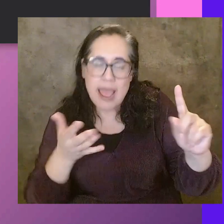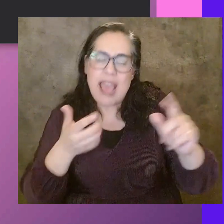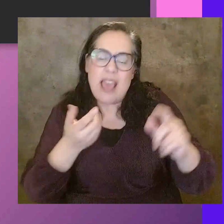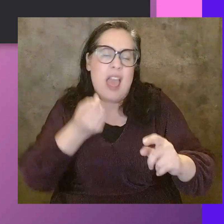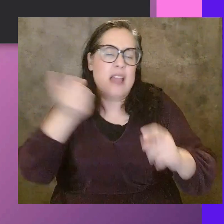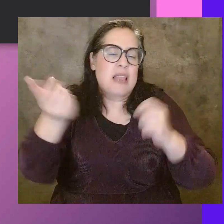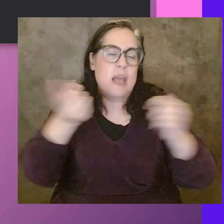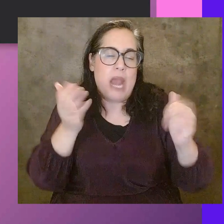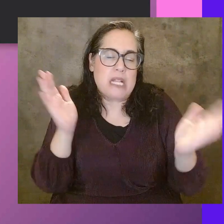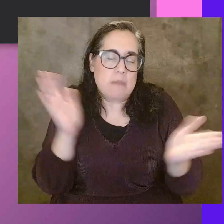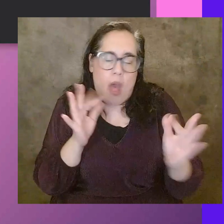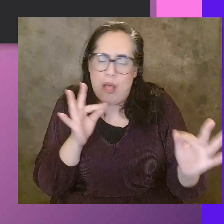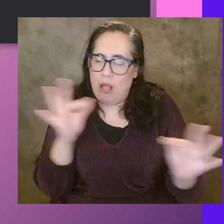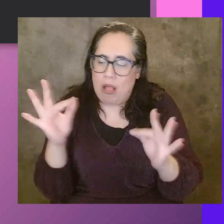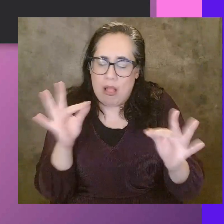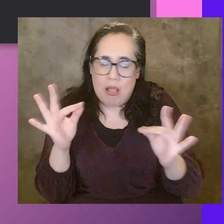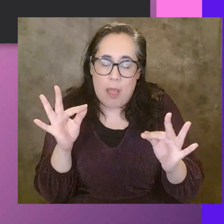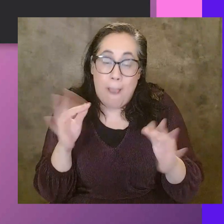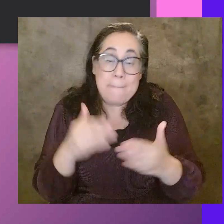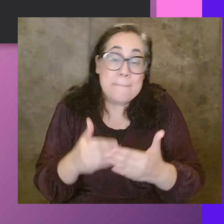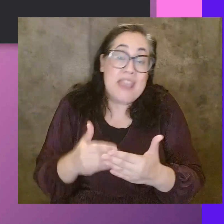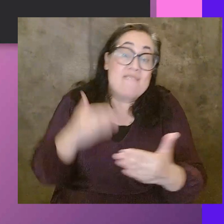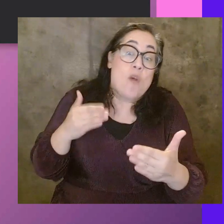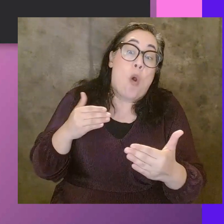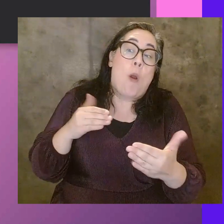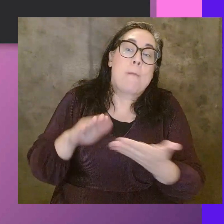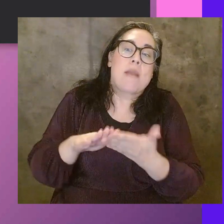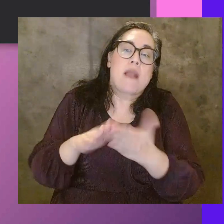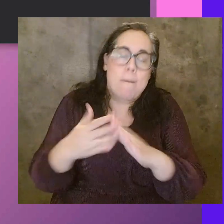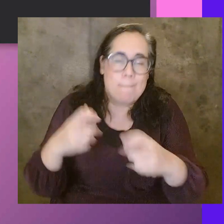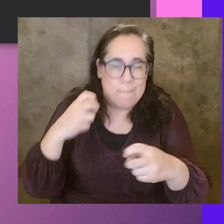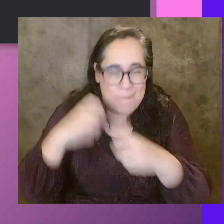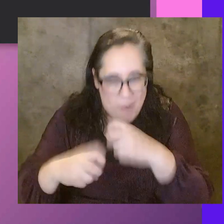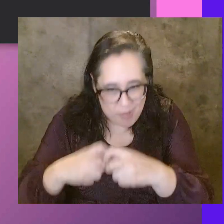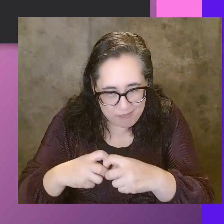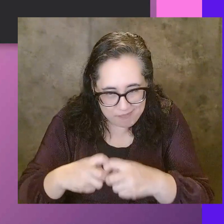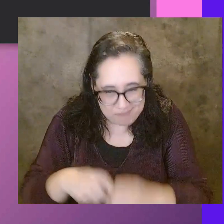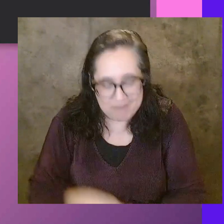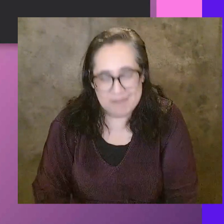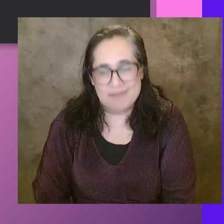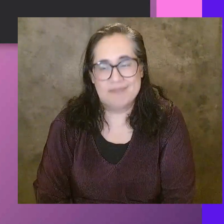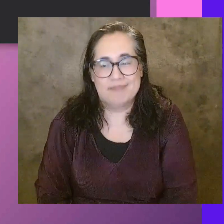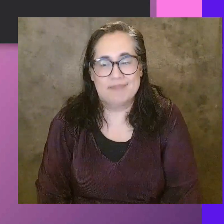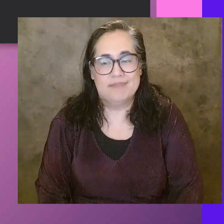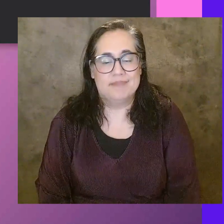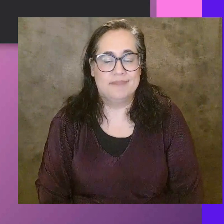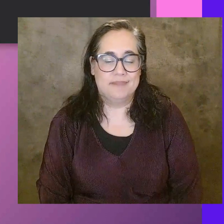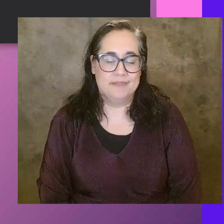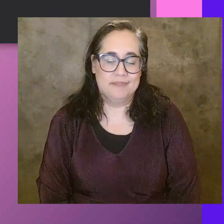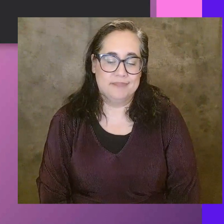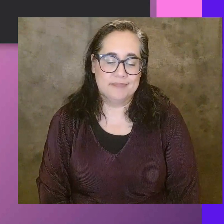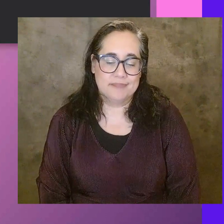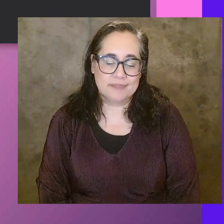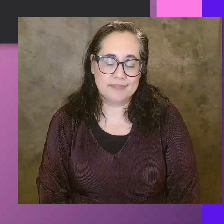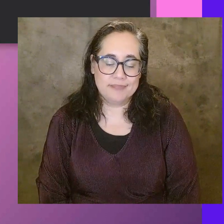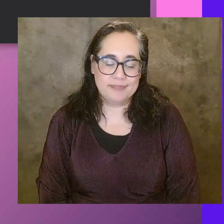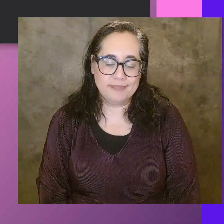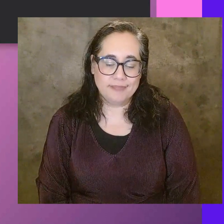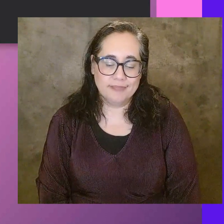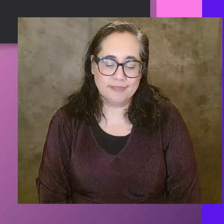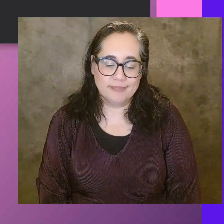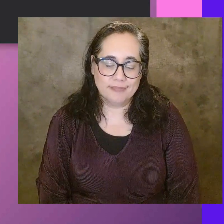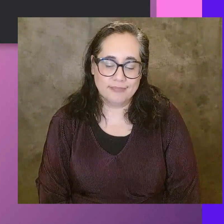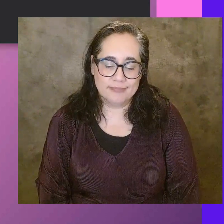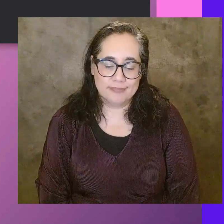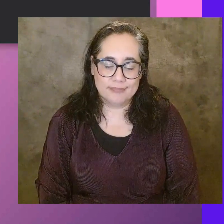them easily. I make sure I have water and anything else I'll need during the assignment. The goal is to eliminate